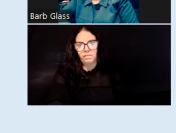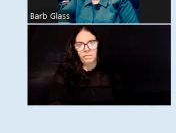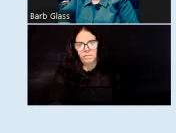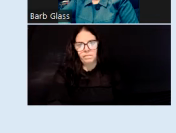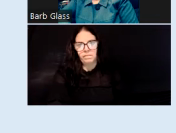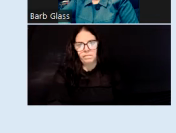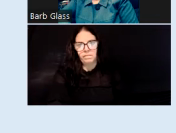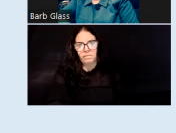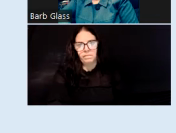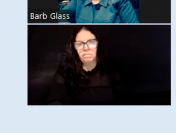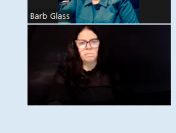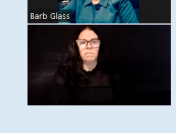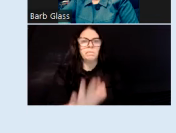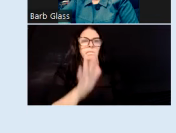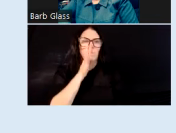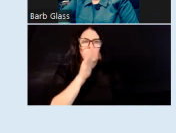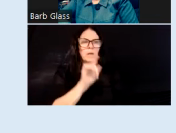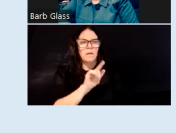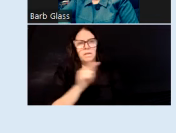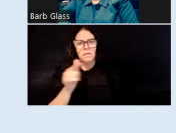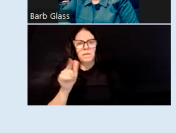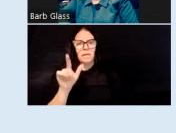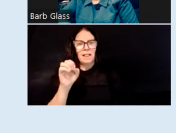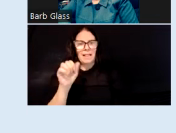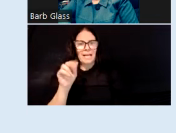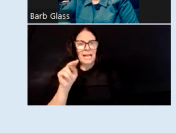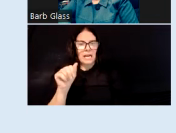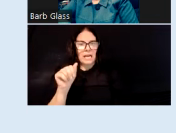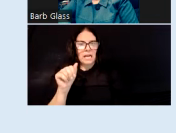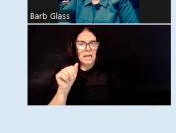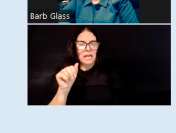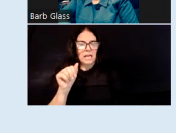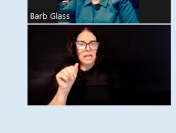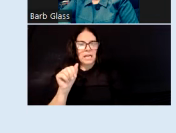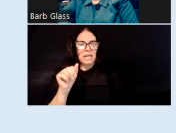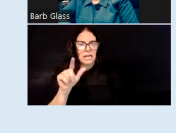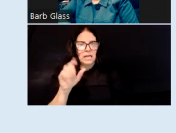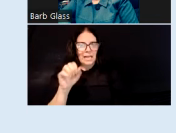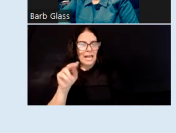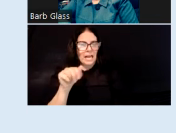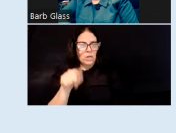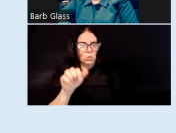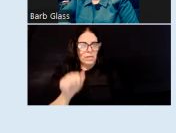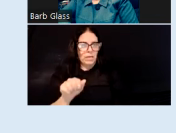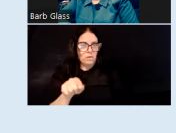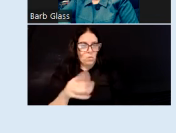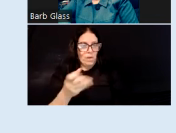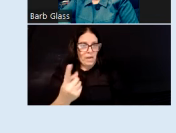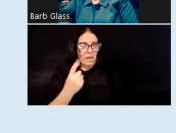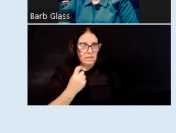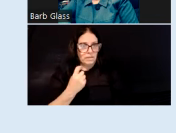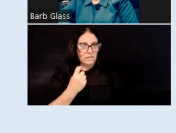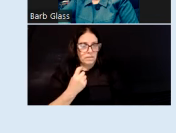I'm going to switch over here for a second to Leanna. Leanna, you can go ahead if you did want to ask a